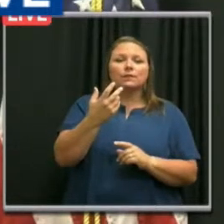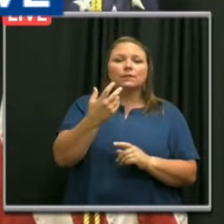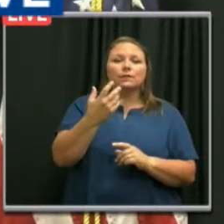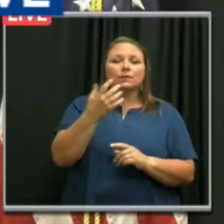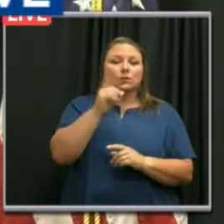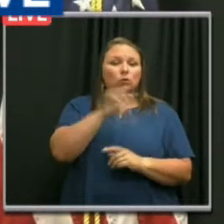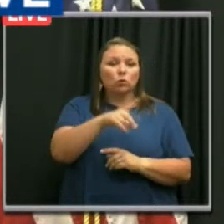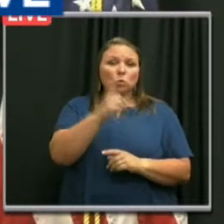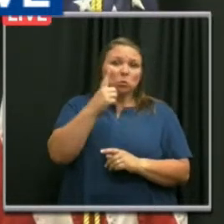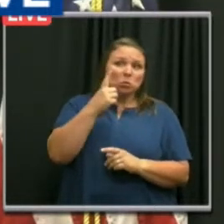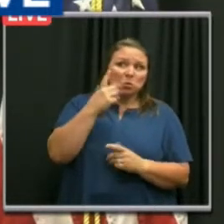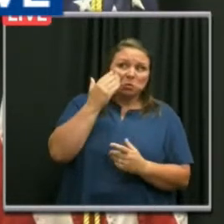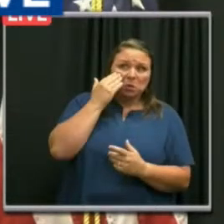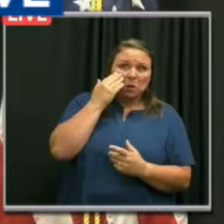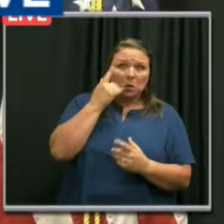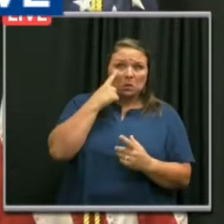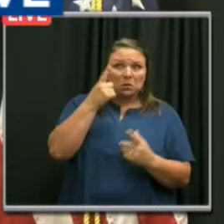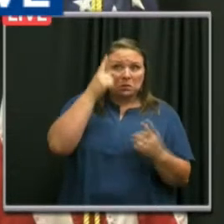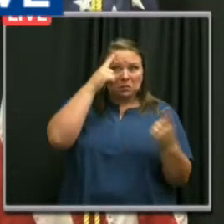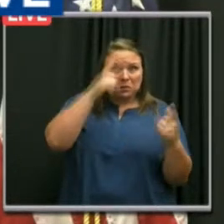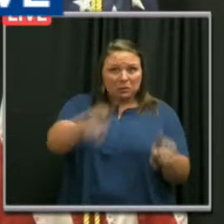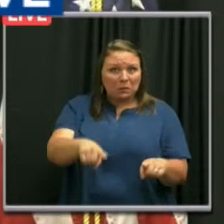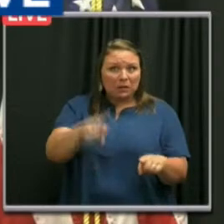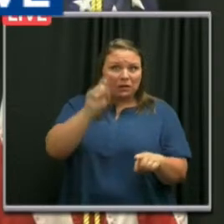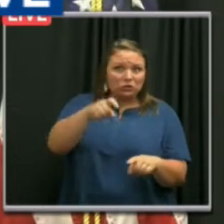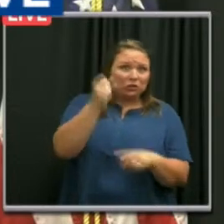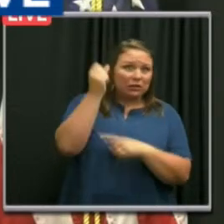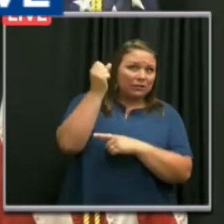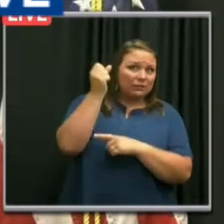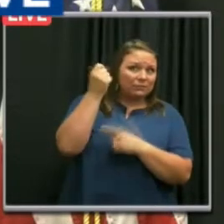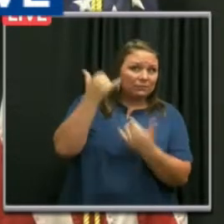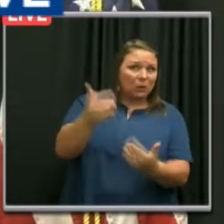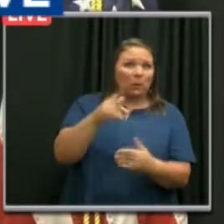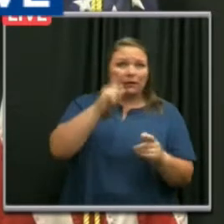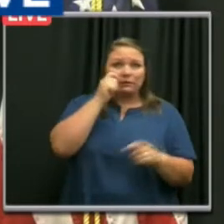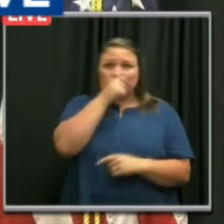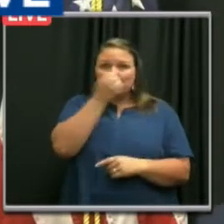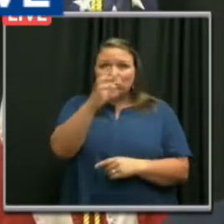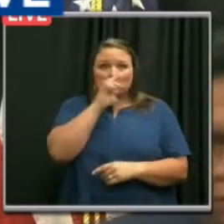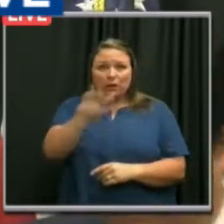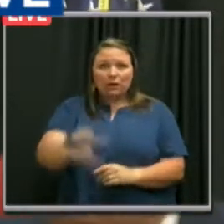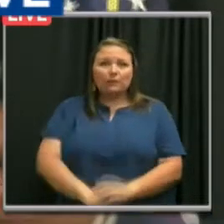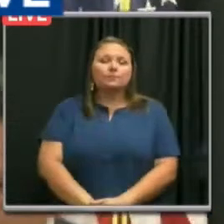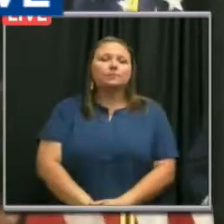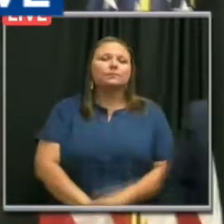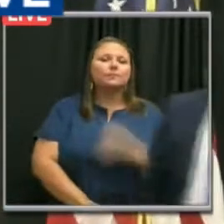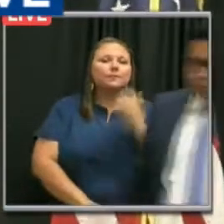consensus on if protesters should be tested or not? Thank you, Brett. Dr. Hildreth.